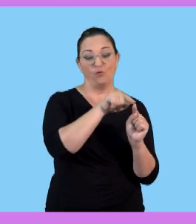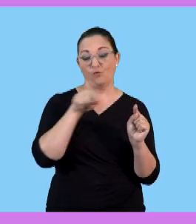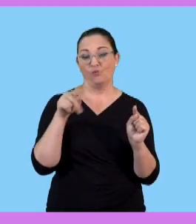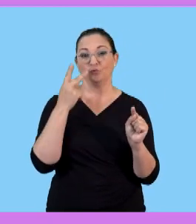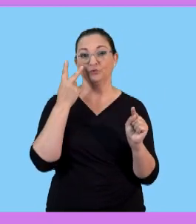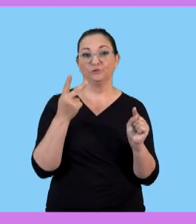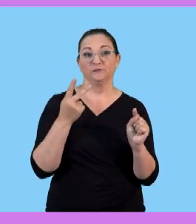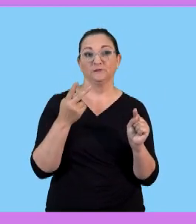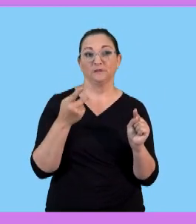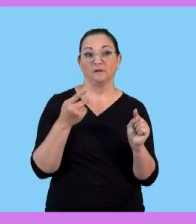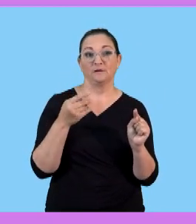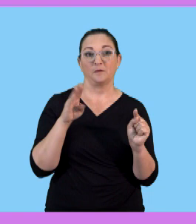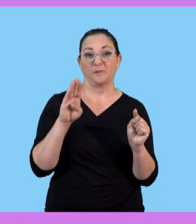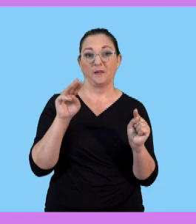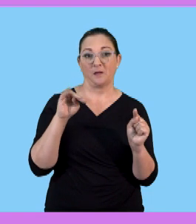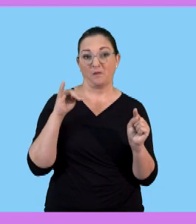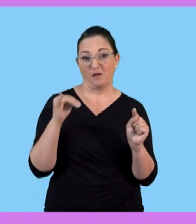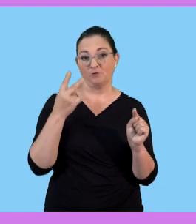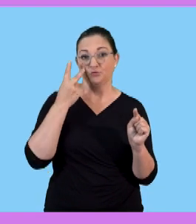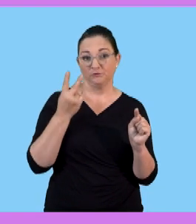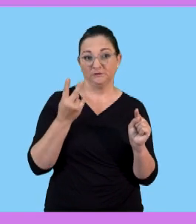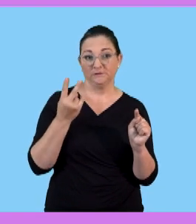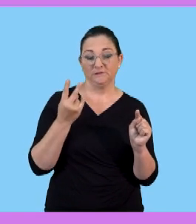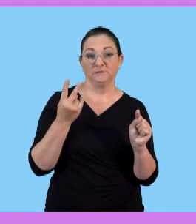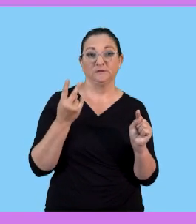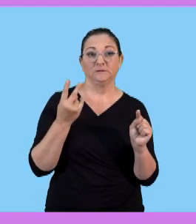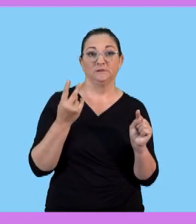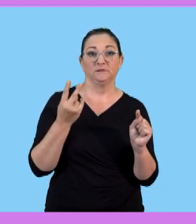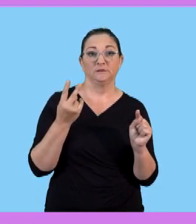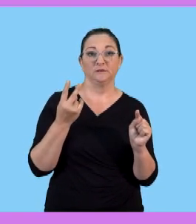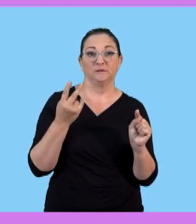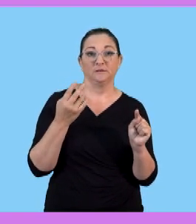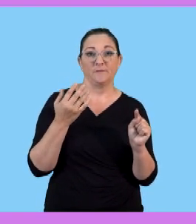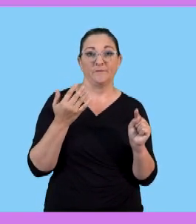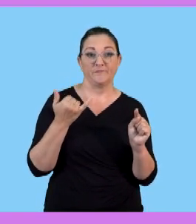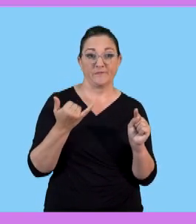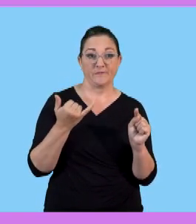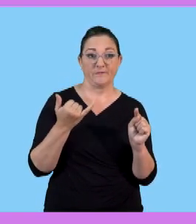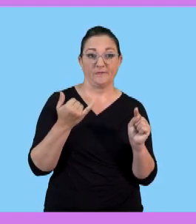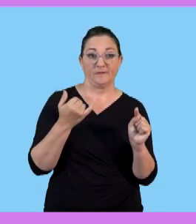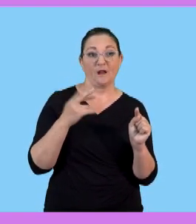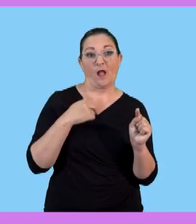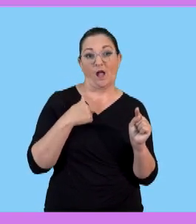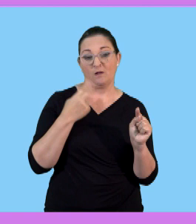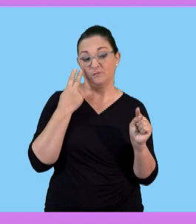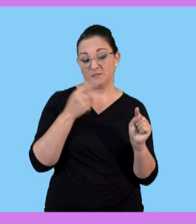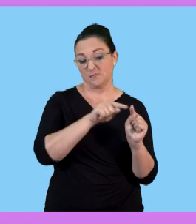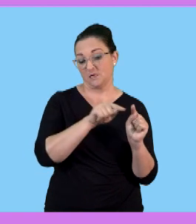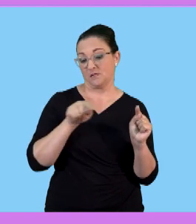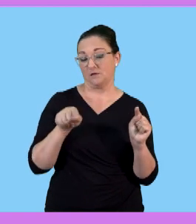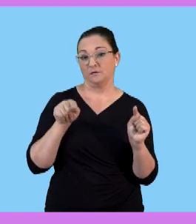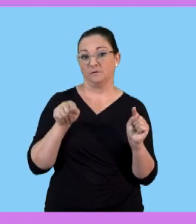said the BMI on both sides is the same, right? So therefore I'll move now, like I'm right-hand sided,